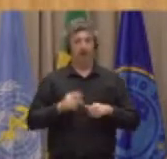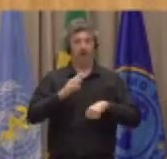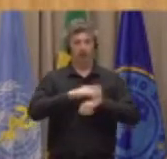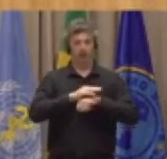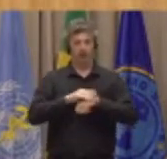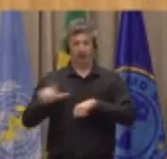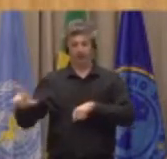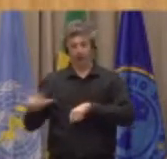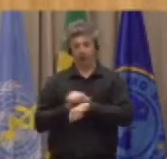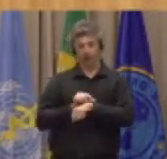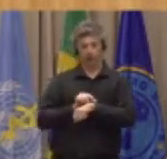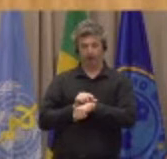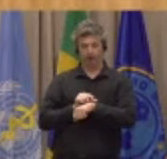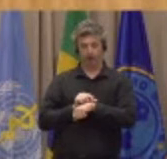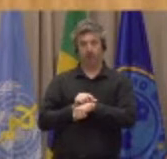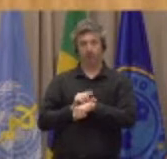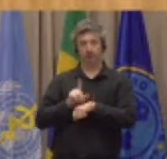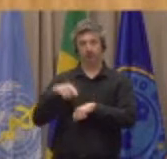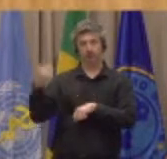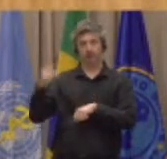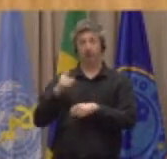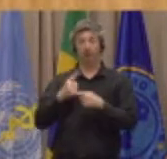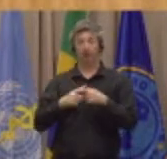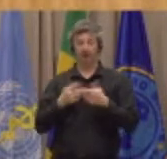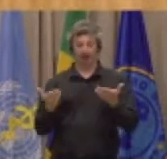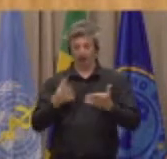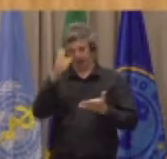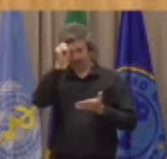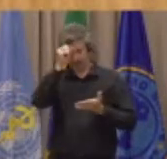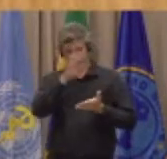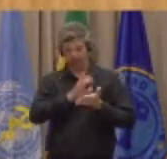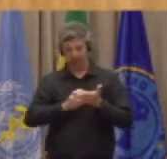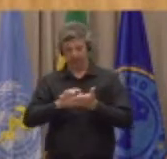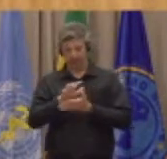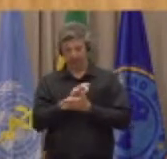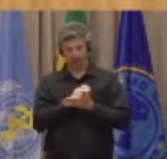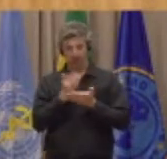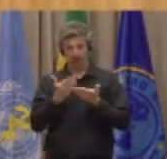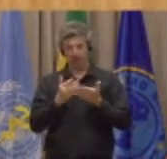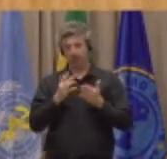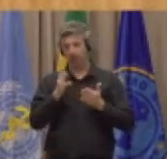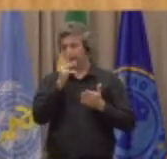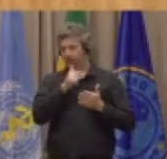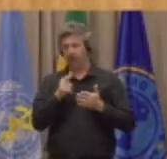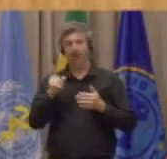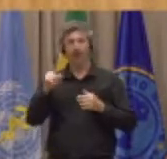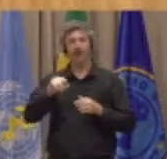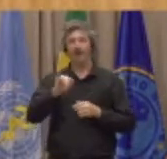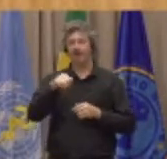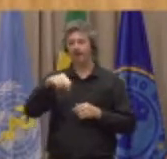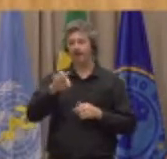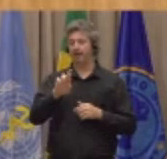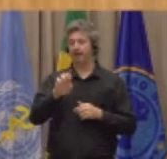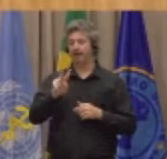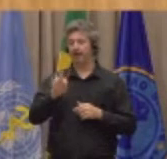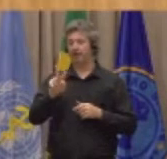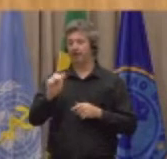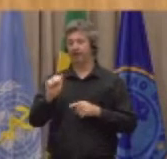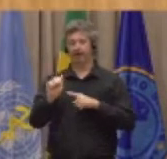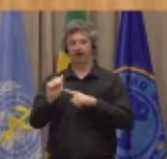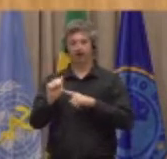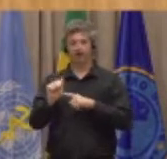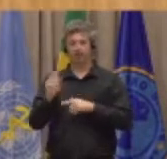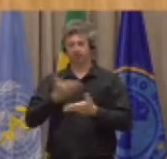decrease, so we can generate the learnings, but it's an interactive process.